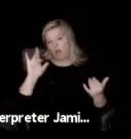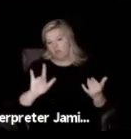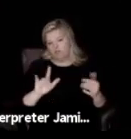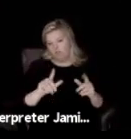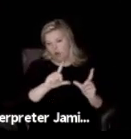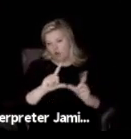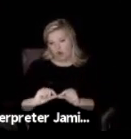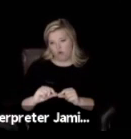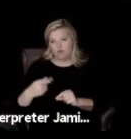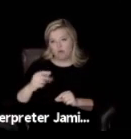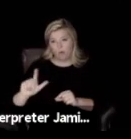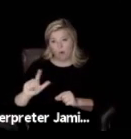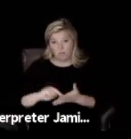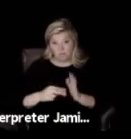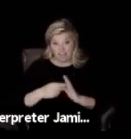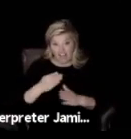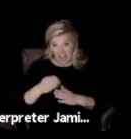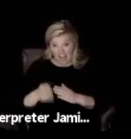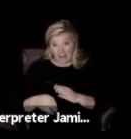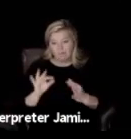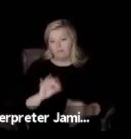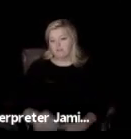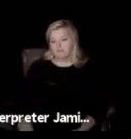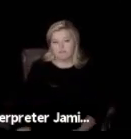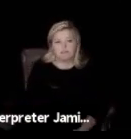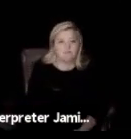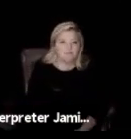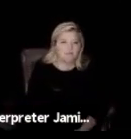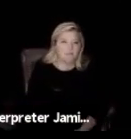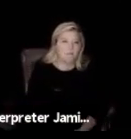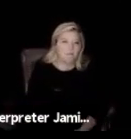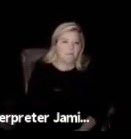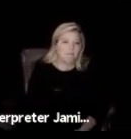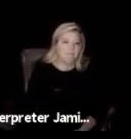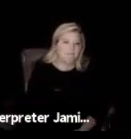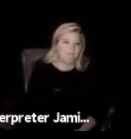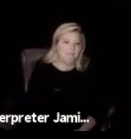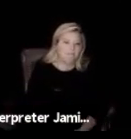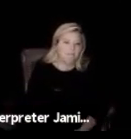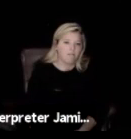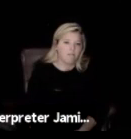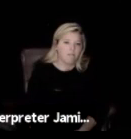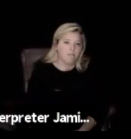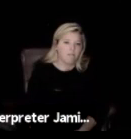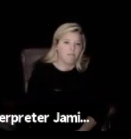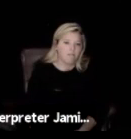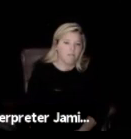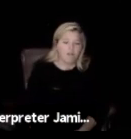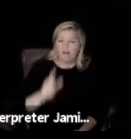Does that end it? Perfect. All right. For some reason, it's not letting